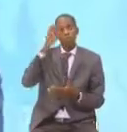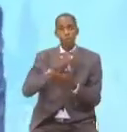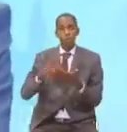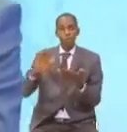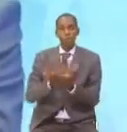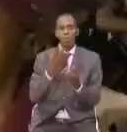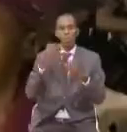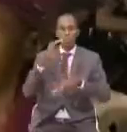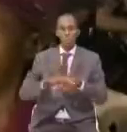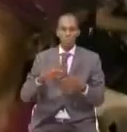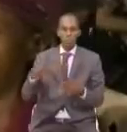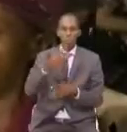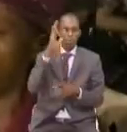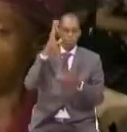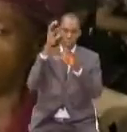will get it tonight.